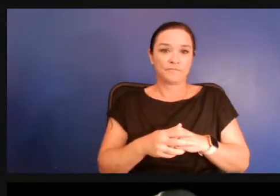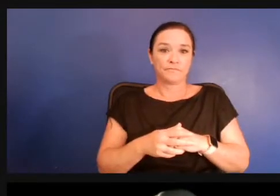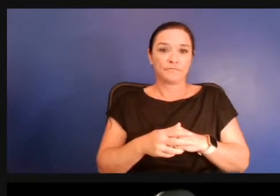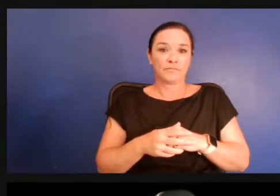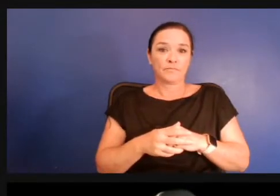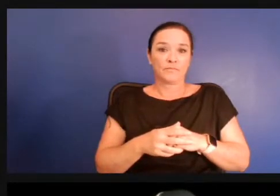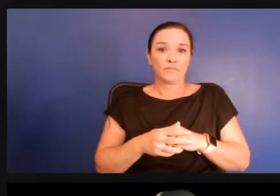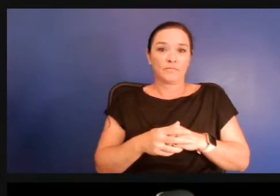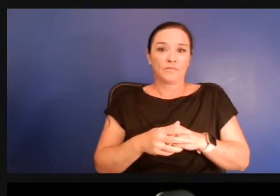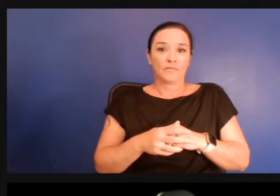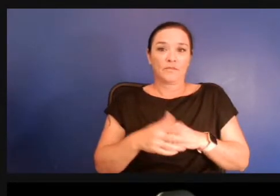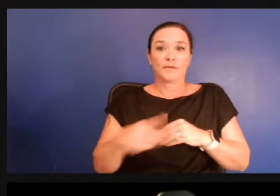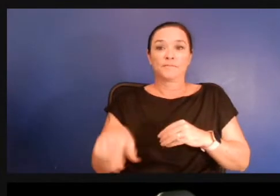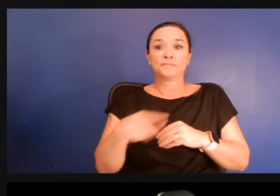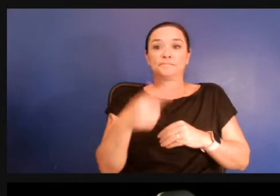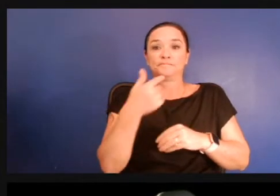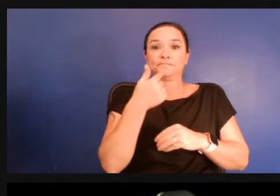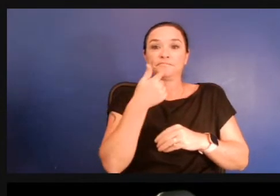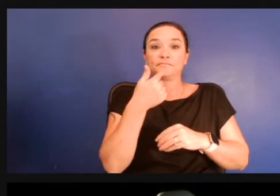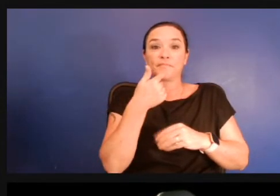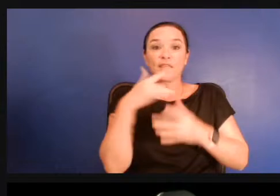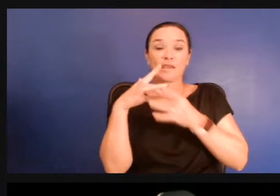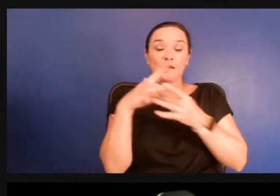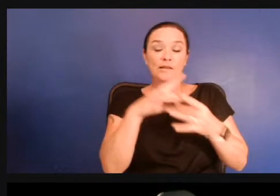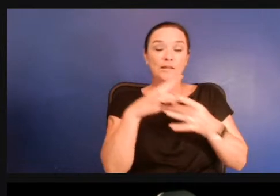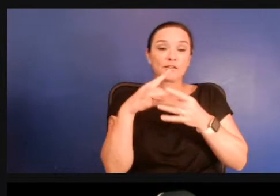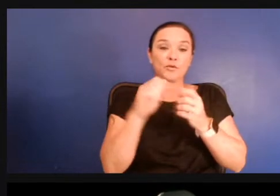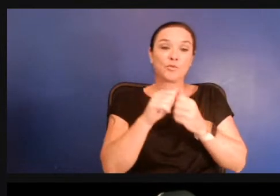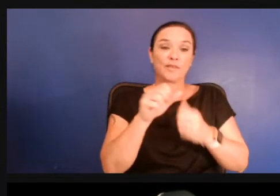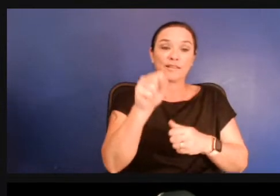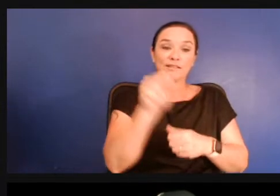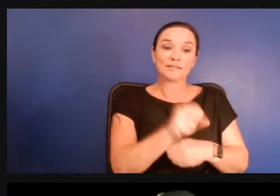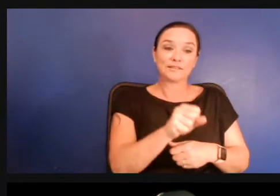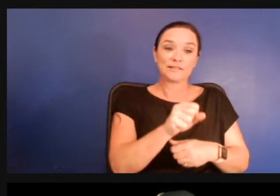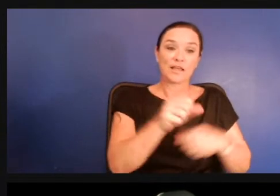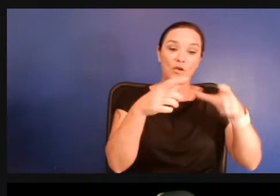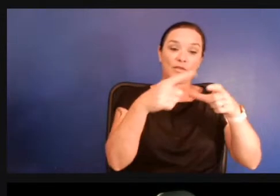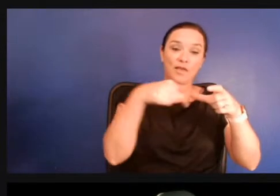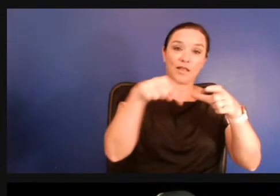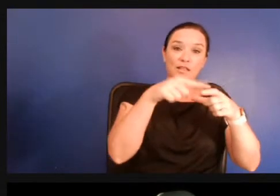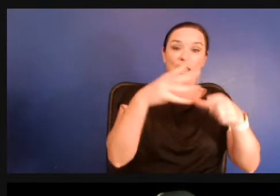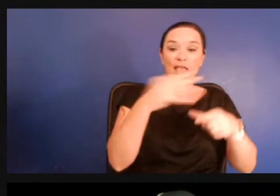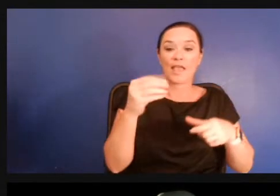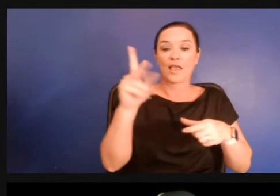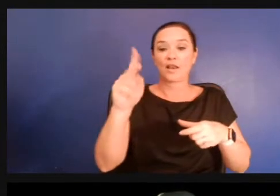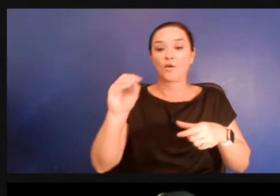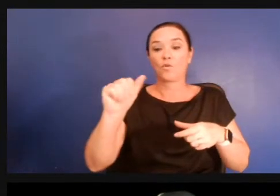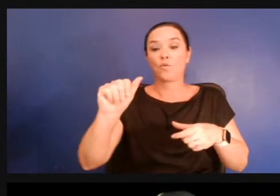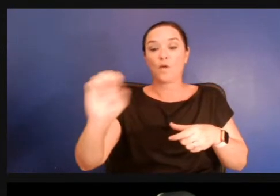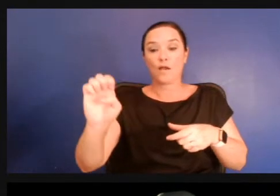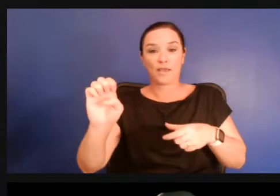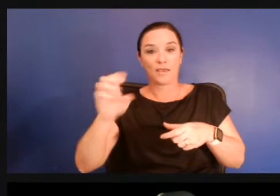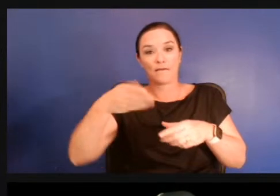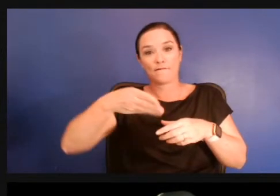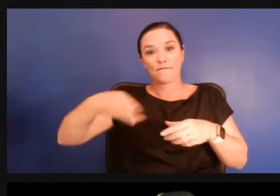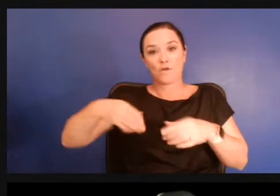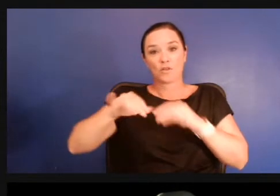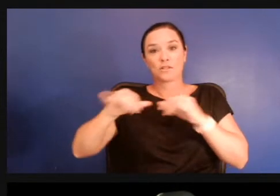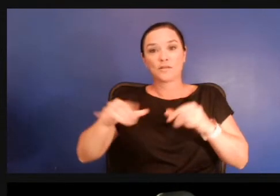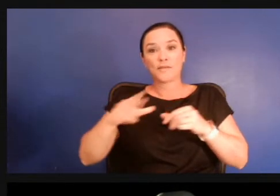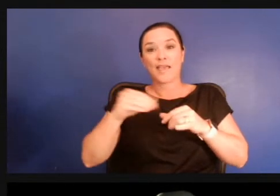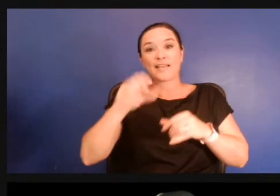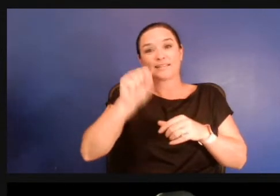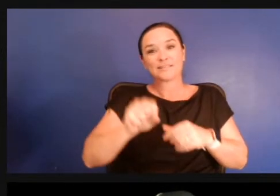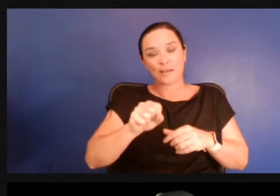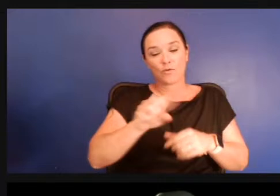They do note that the connection between the South Caldera, the Kilauea fault system, and the Southwest Rift Zone are not